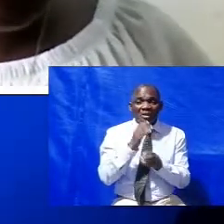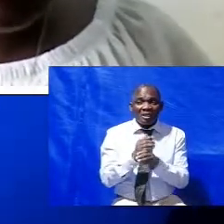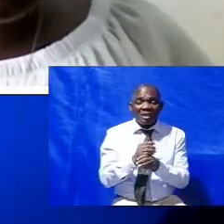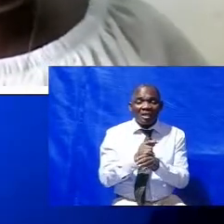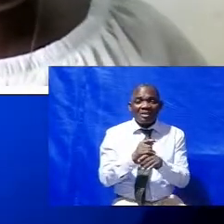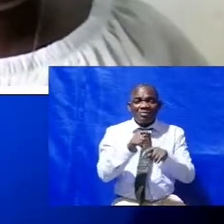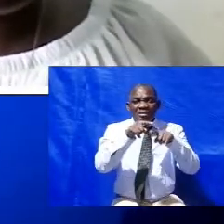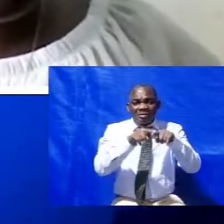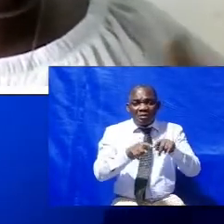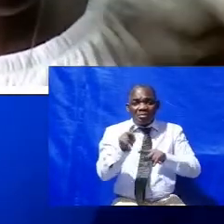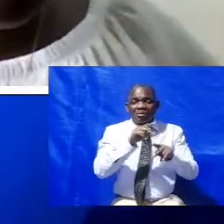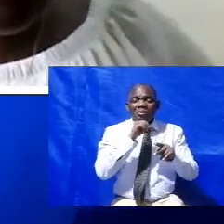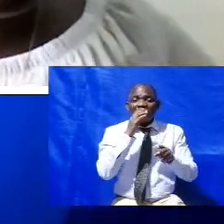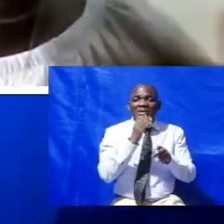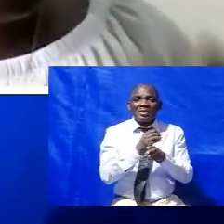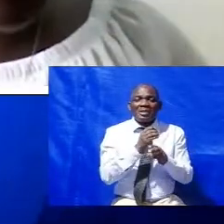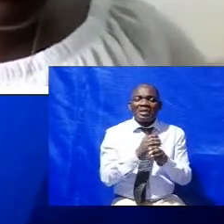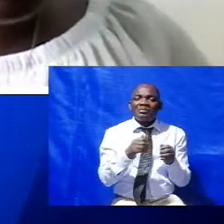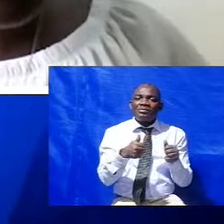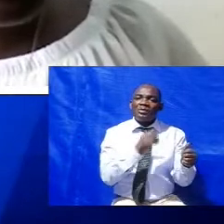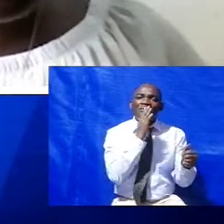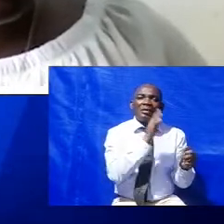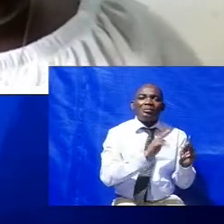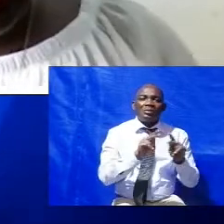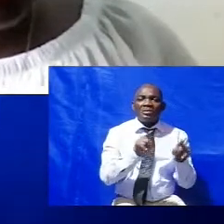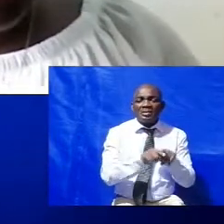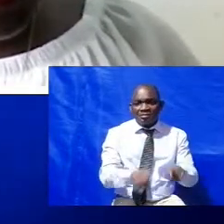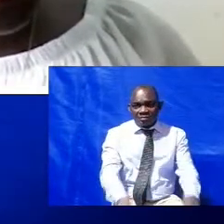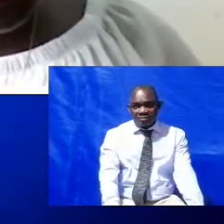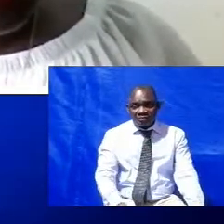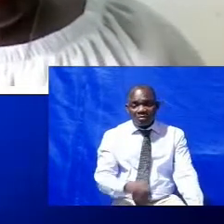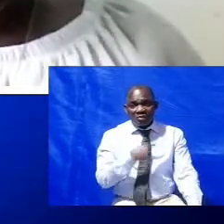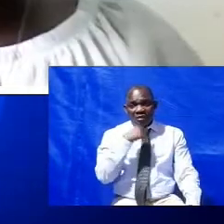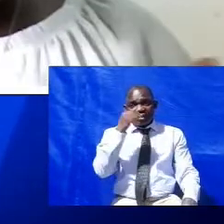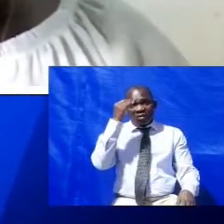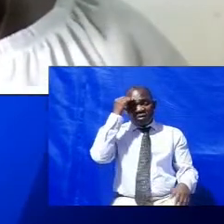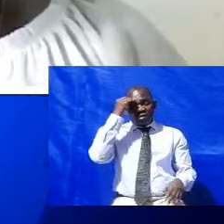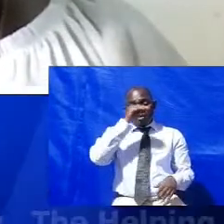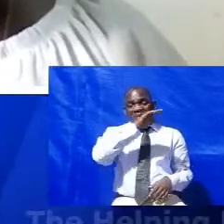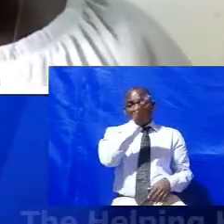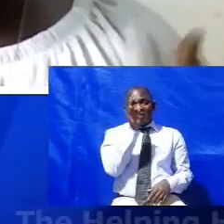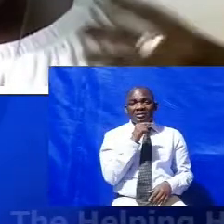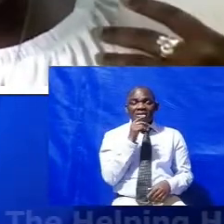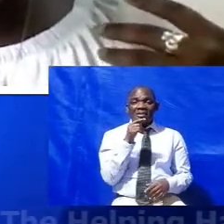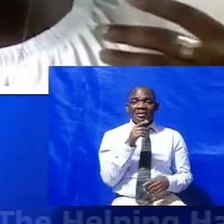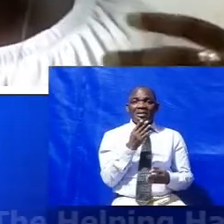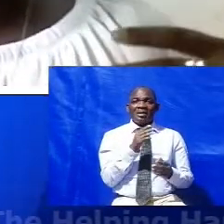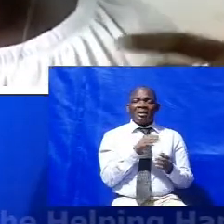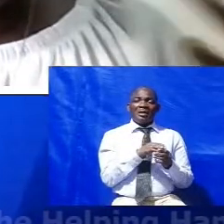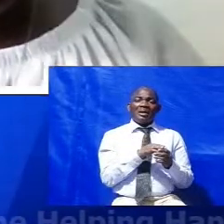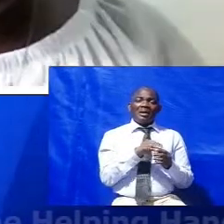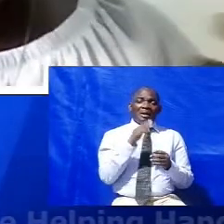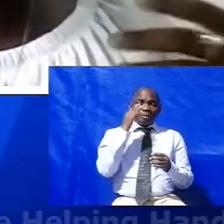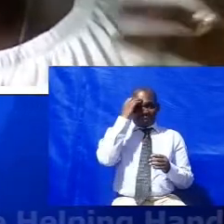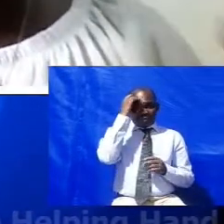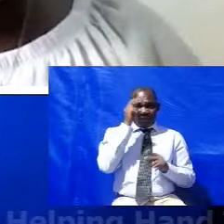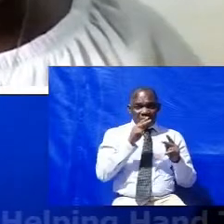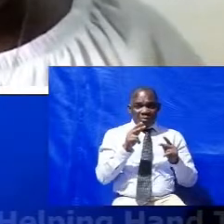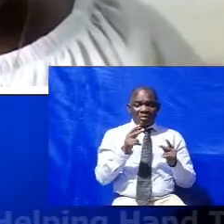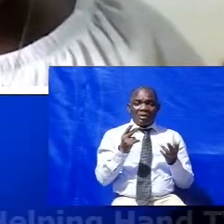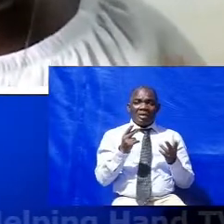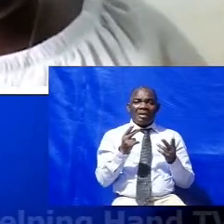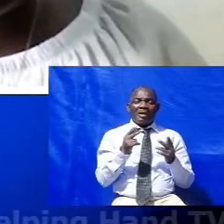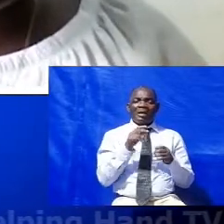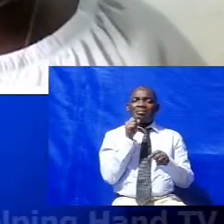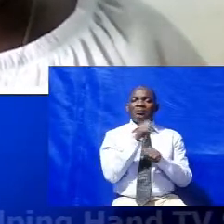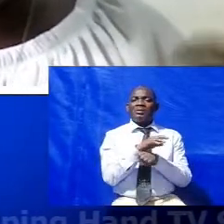from people, and you give them a lot of burden also to take care of you. I know they shouldn't, we shouldn't say that mental patients,